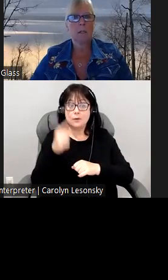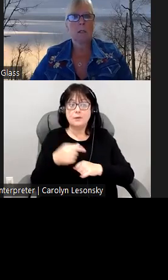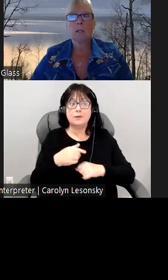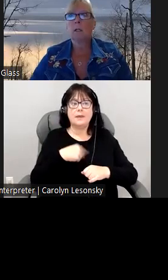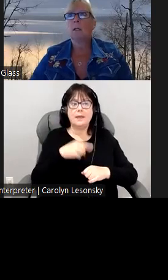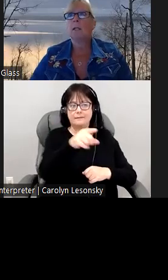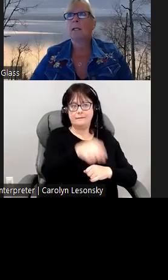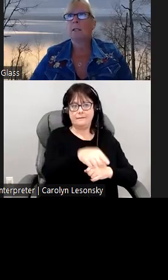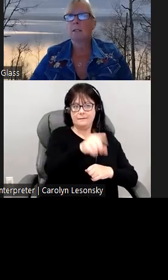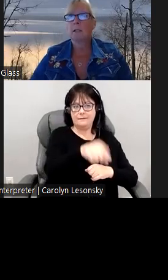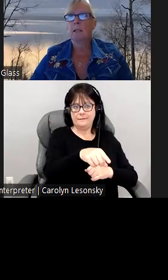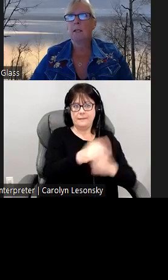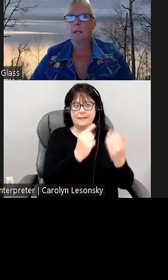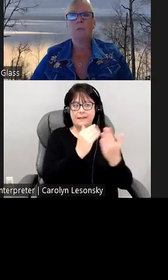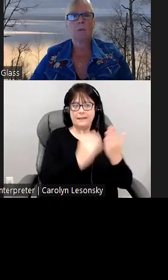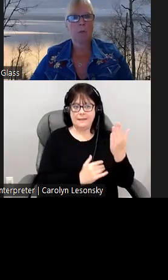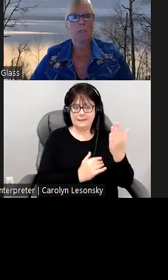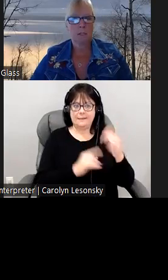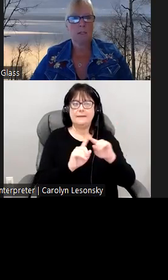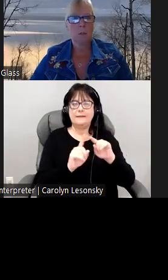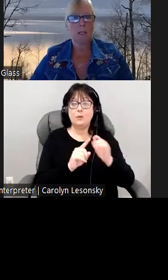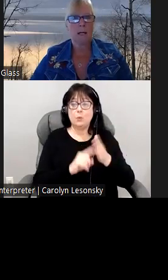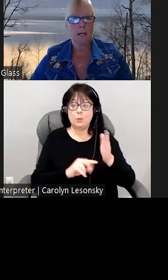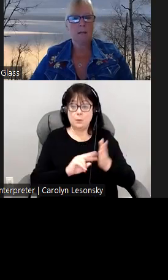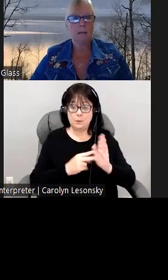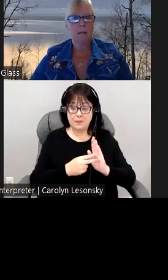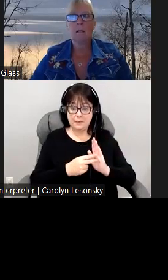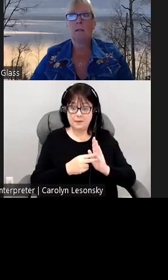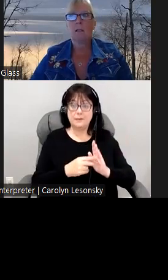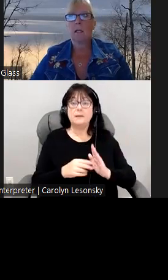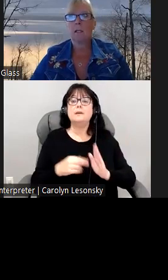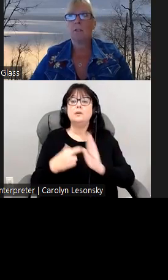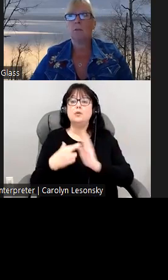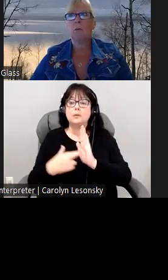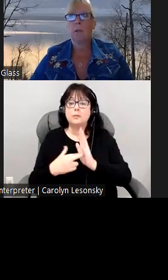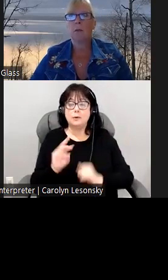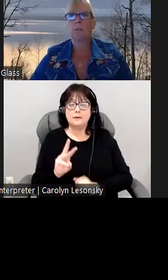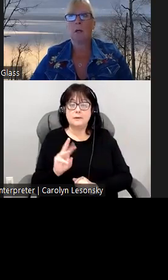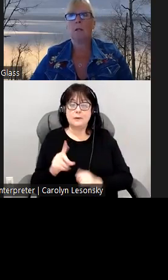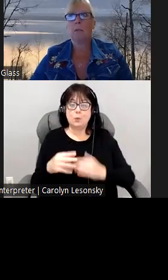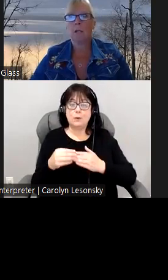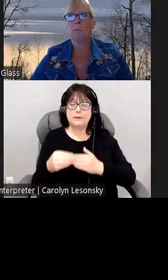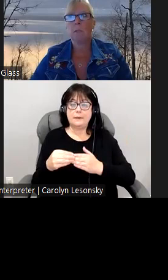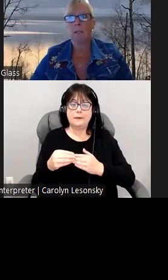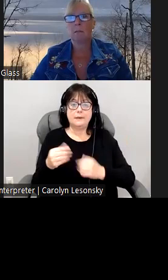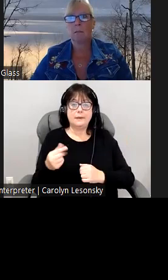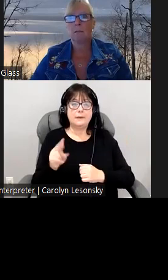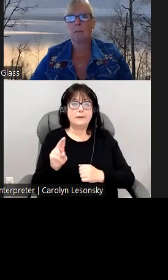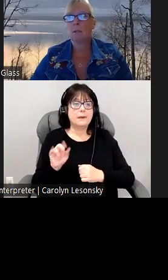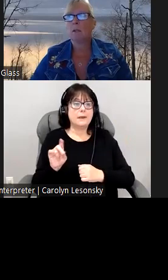little list in the Report 61 guide that tells you what those column names